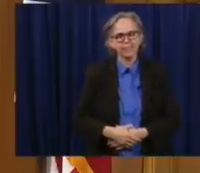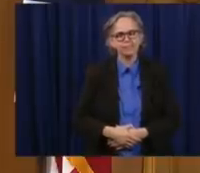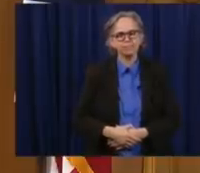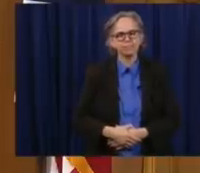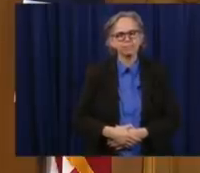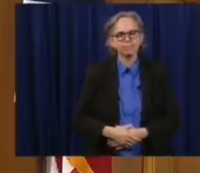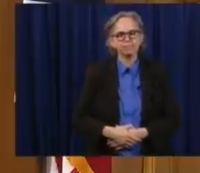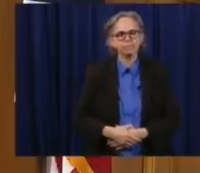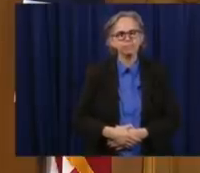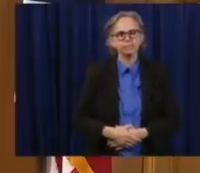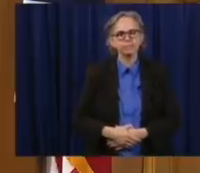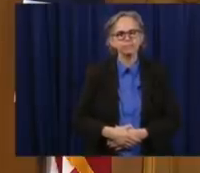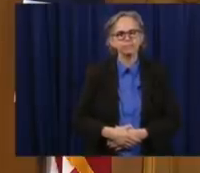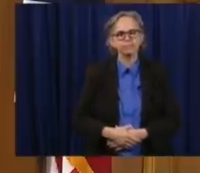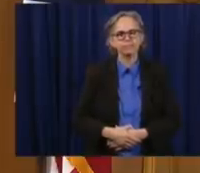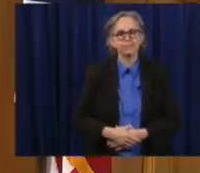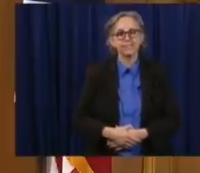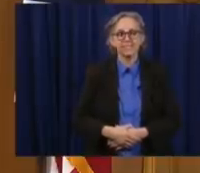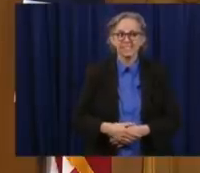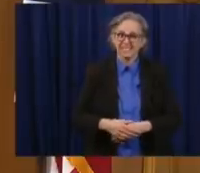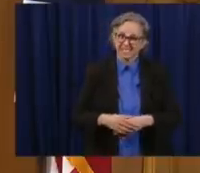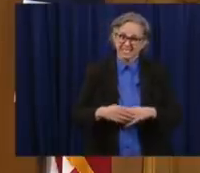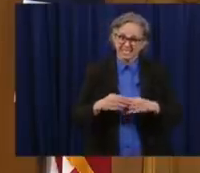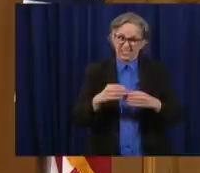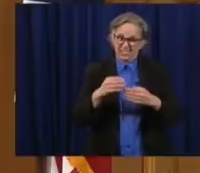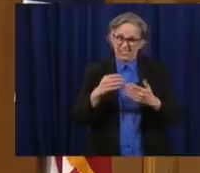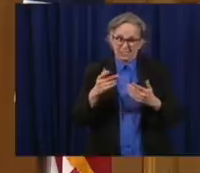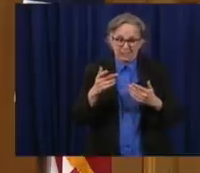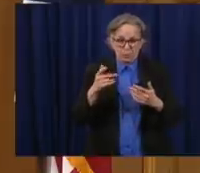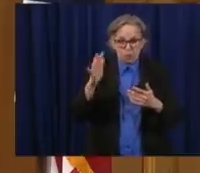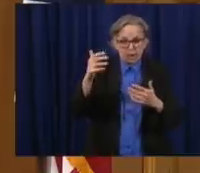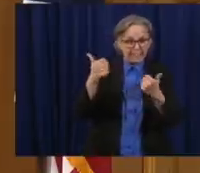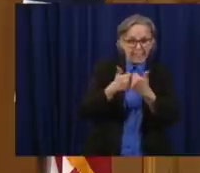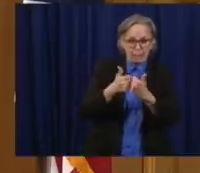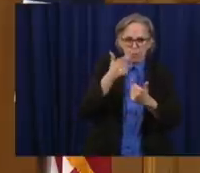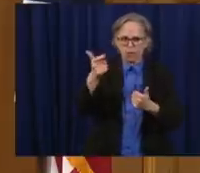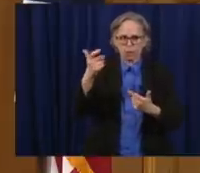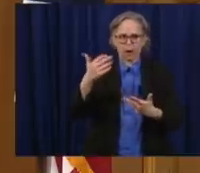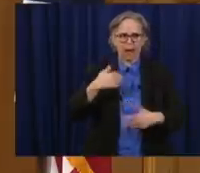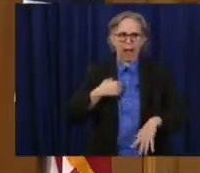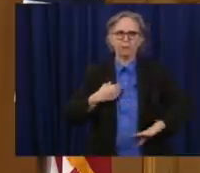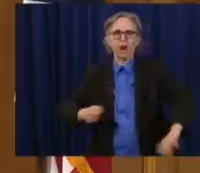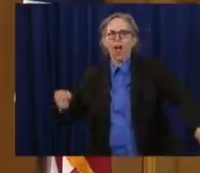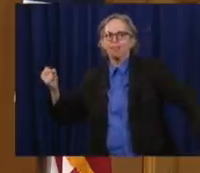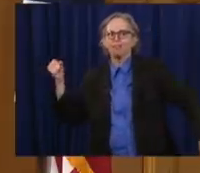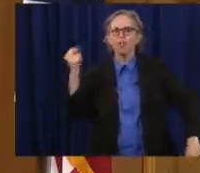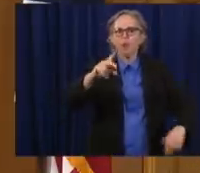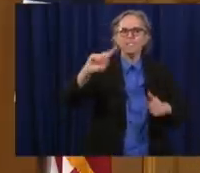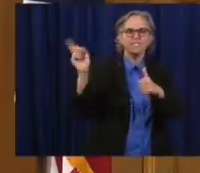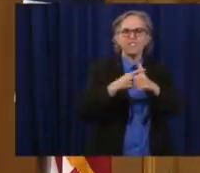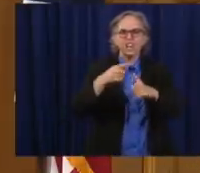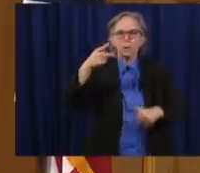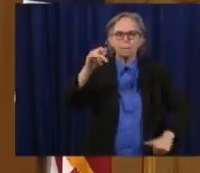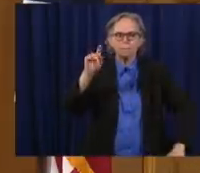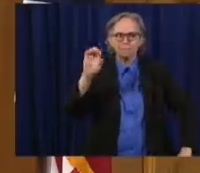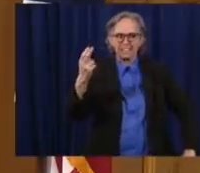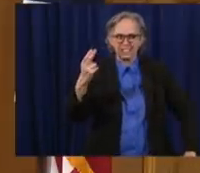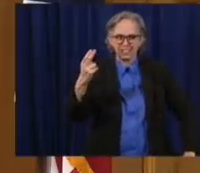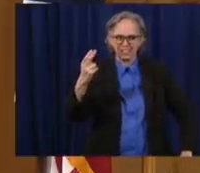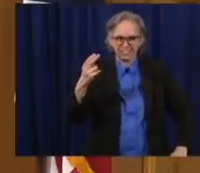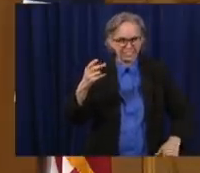It's very important that everyone watch that because I'm throwing out the first pitch. So it's as I say, it's a virtual game.